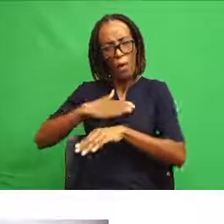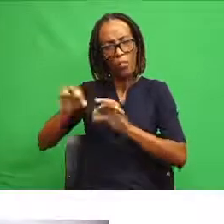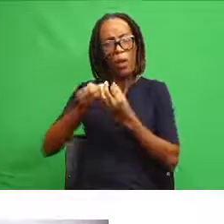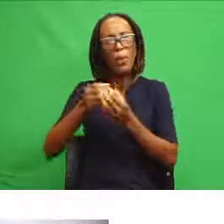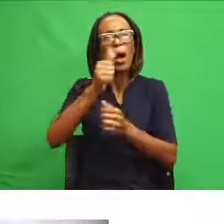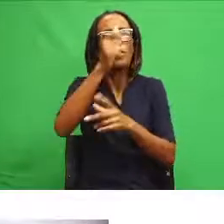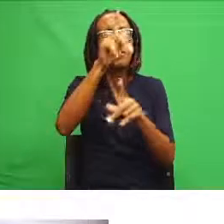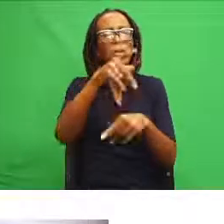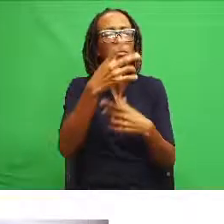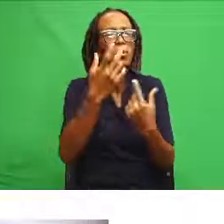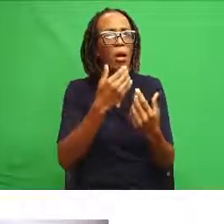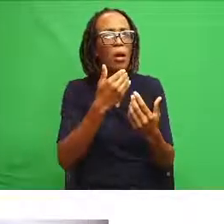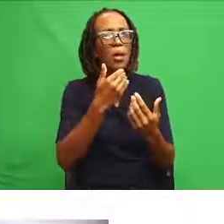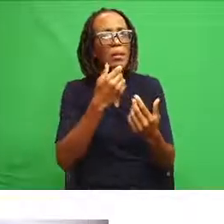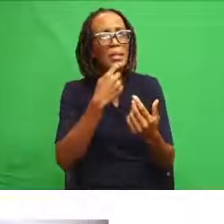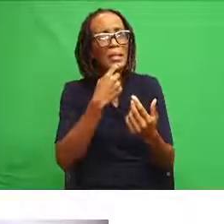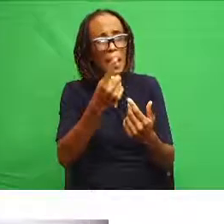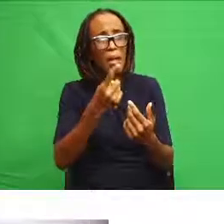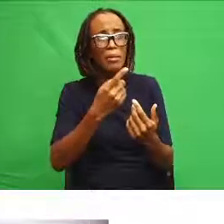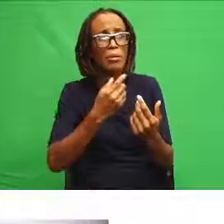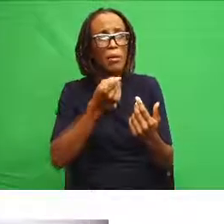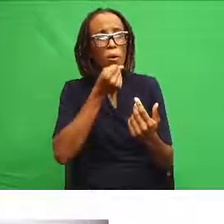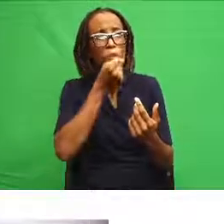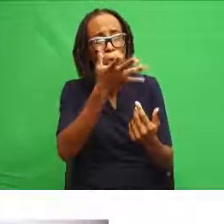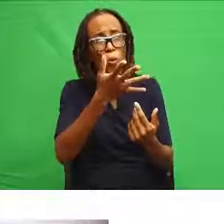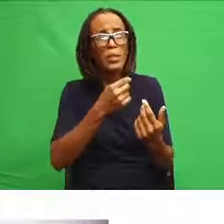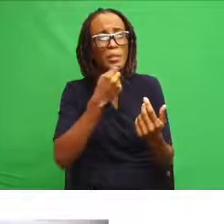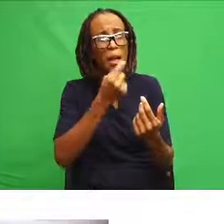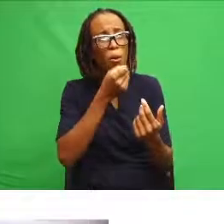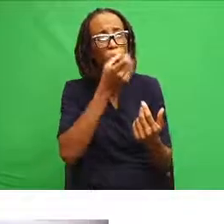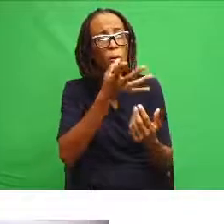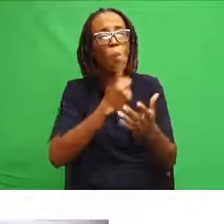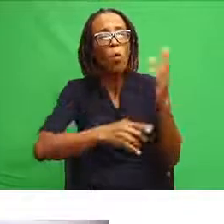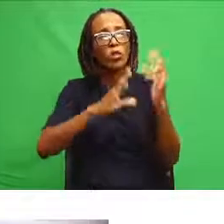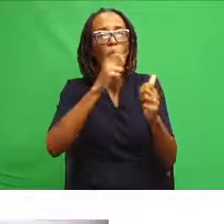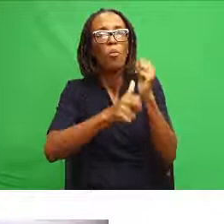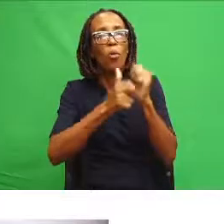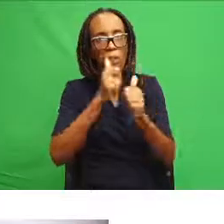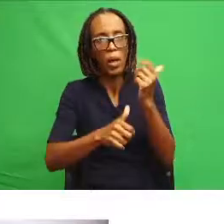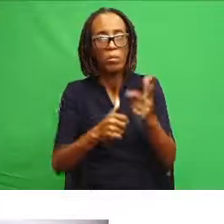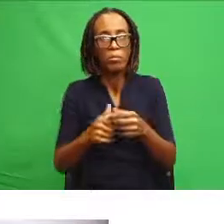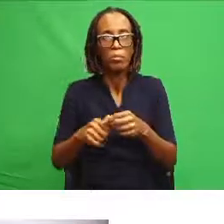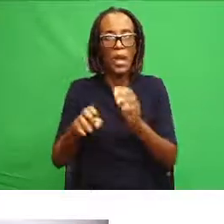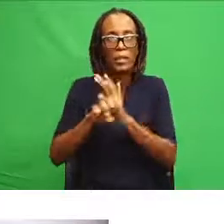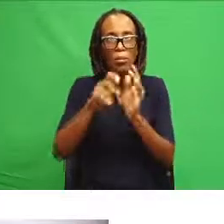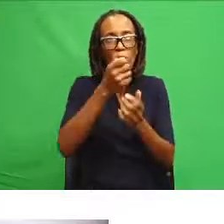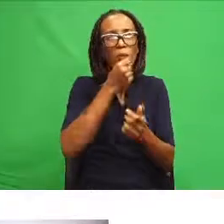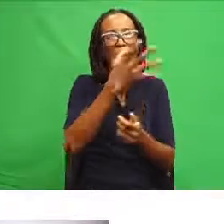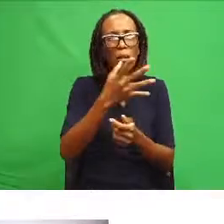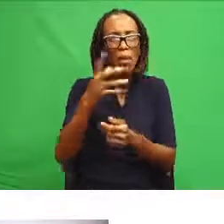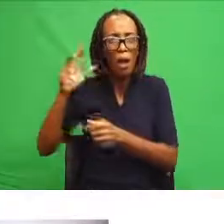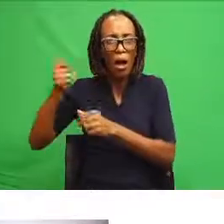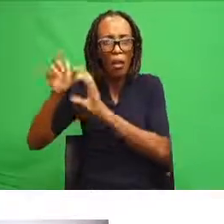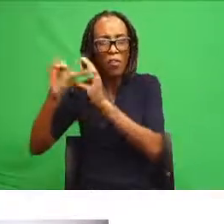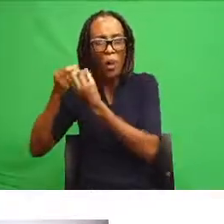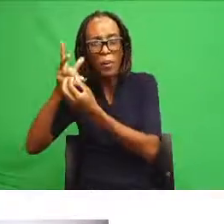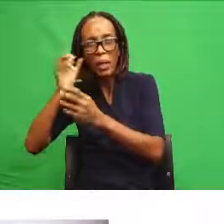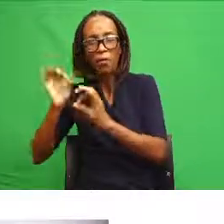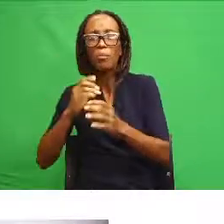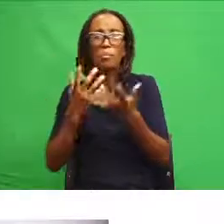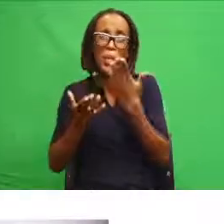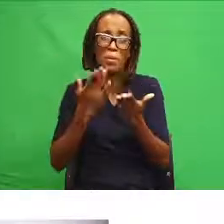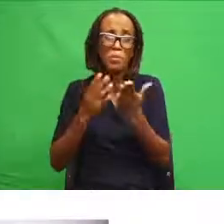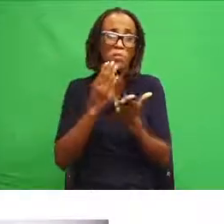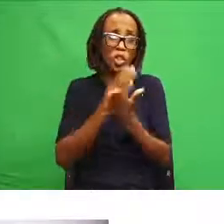that conversation when you believe that it is safe to do so, where they may not overhear what you're saying. We know it might be challenging